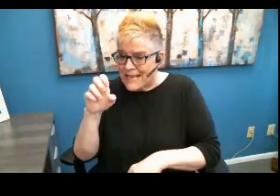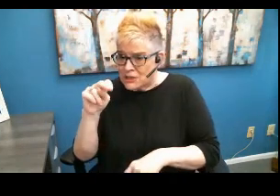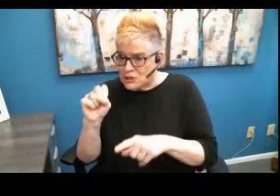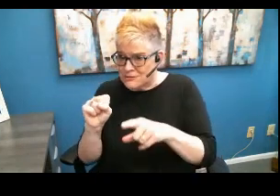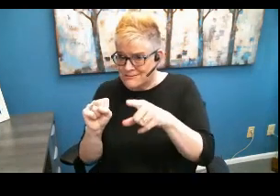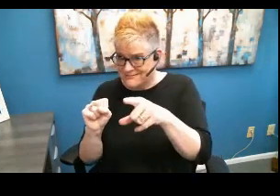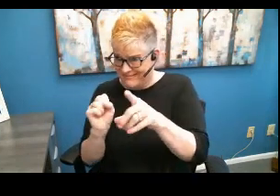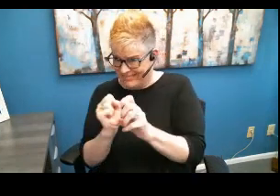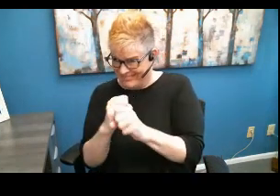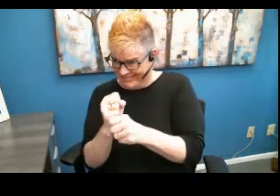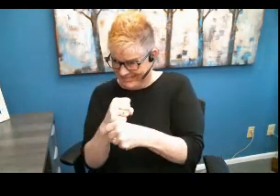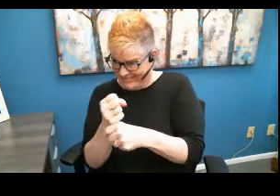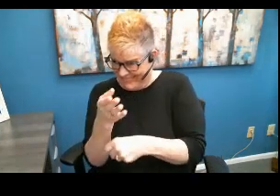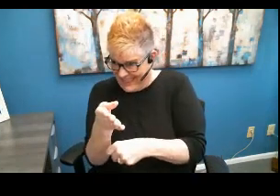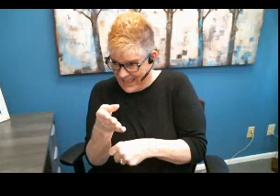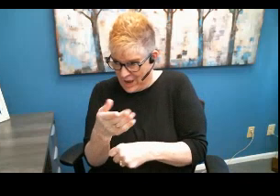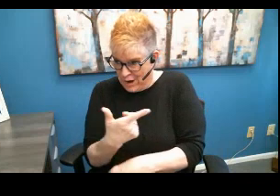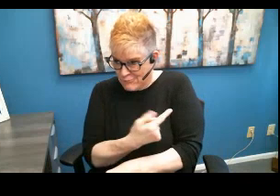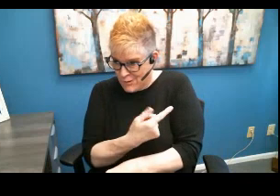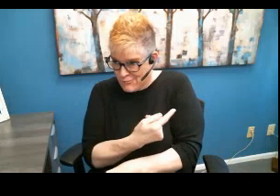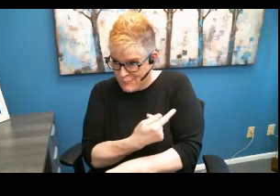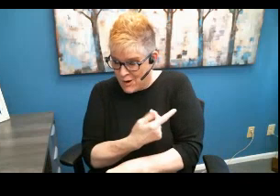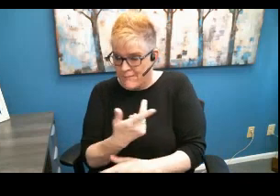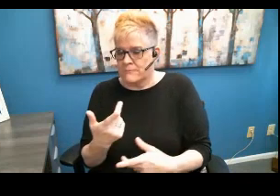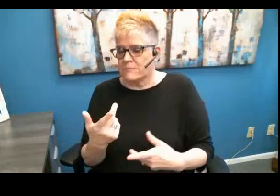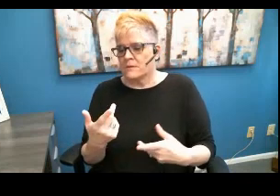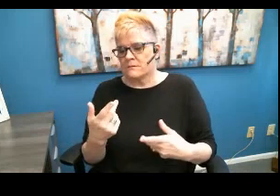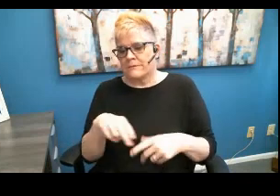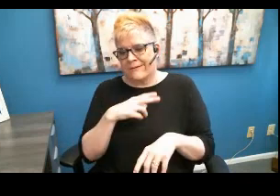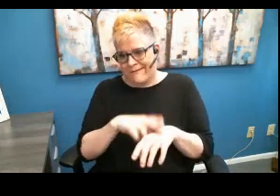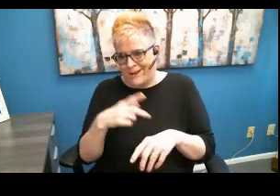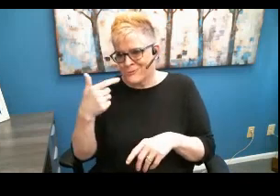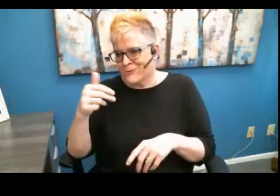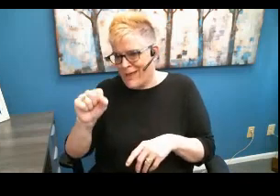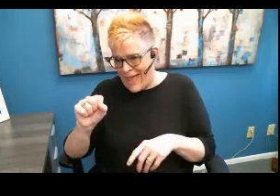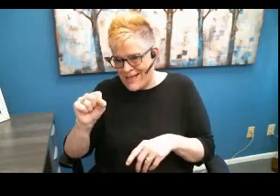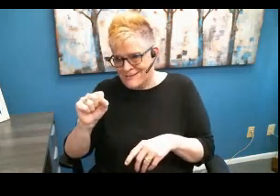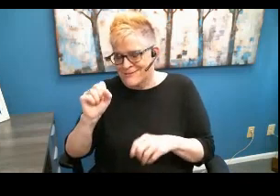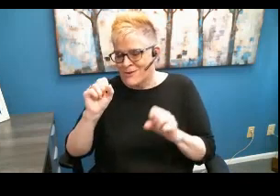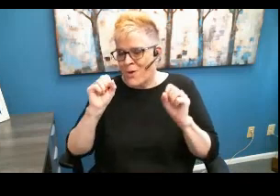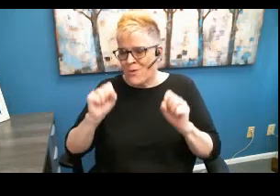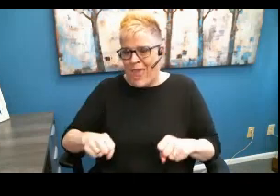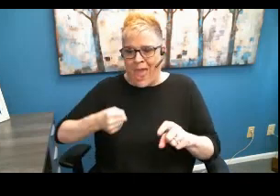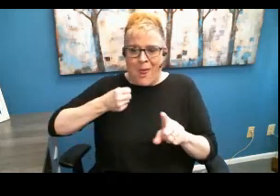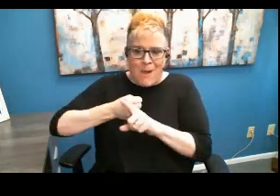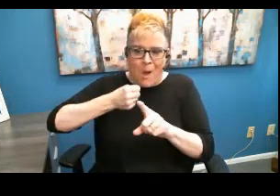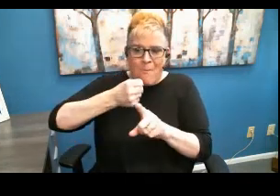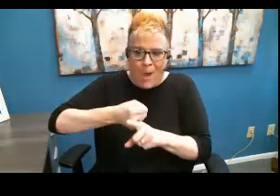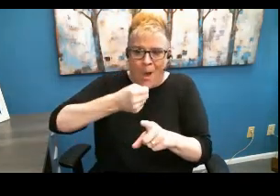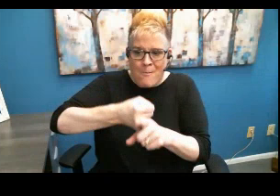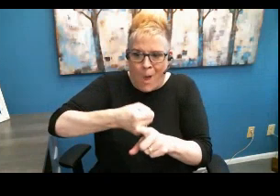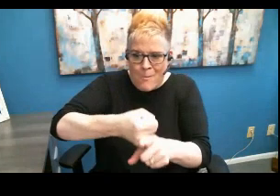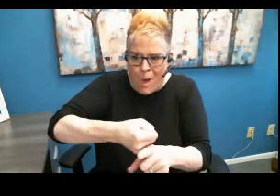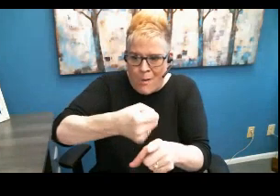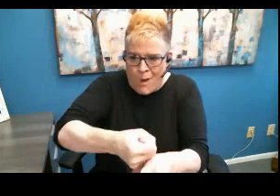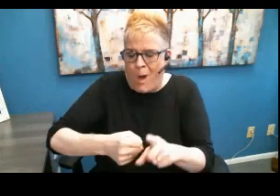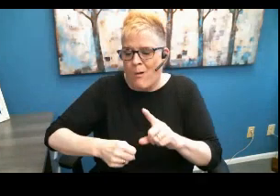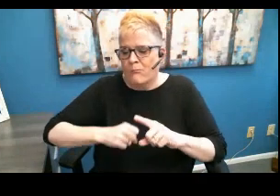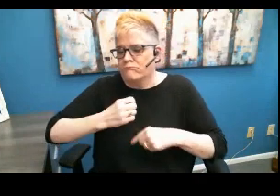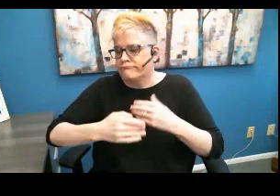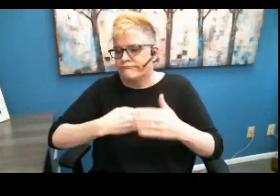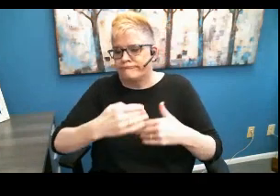site. So again, lots of implications. Disruptions can ripple on through many of the through much of the